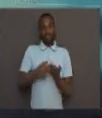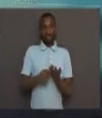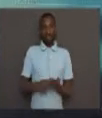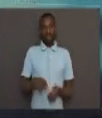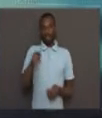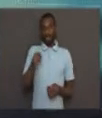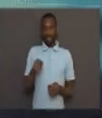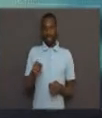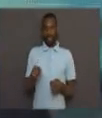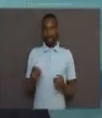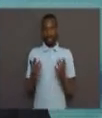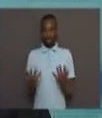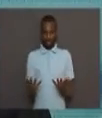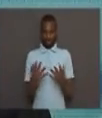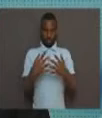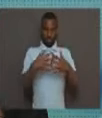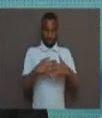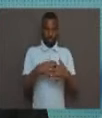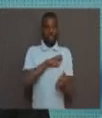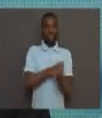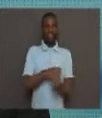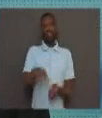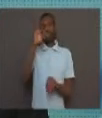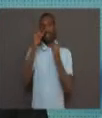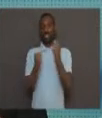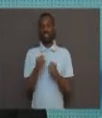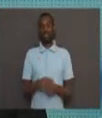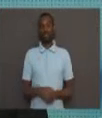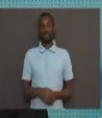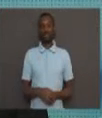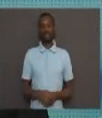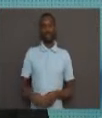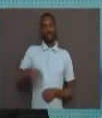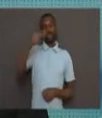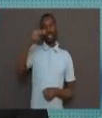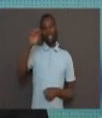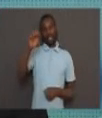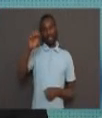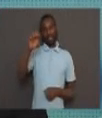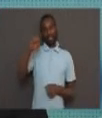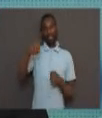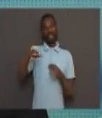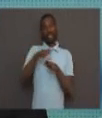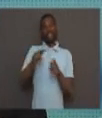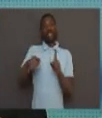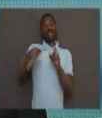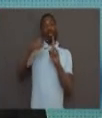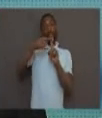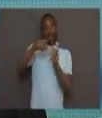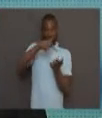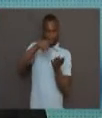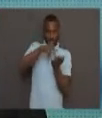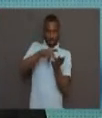the nucleus. In helium, the protons and neutrons are